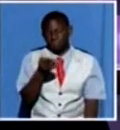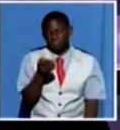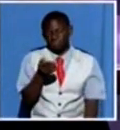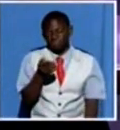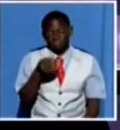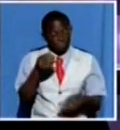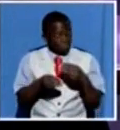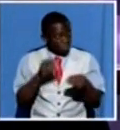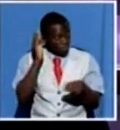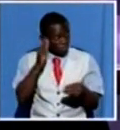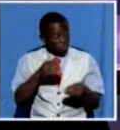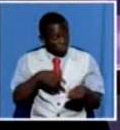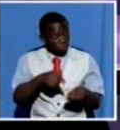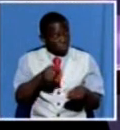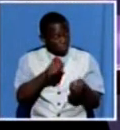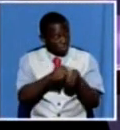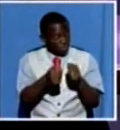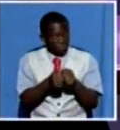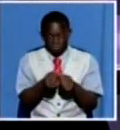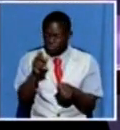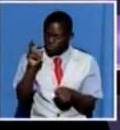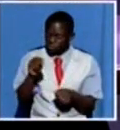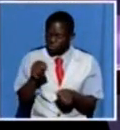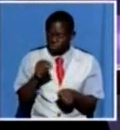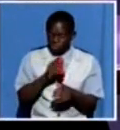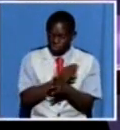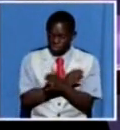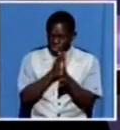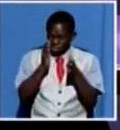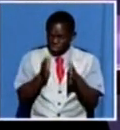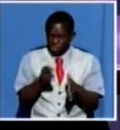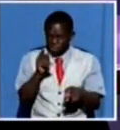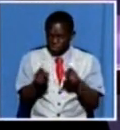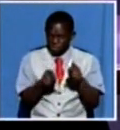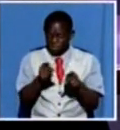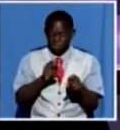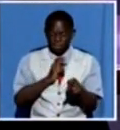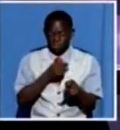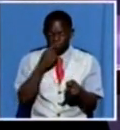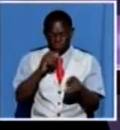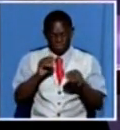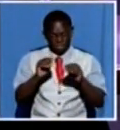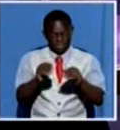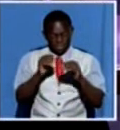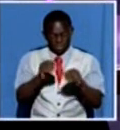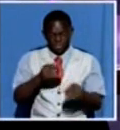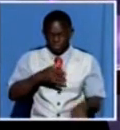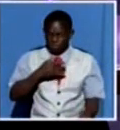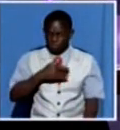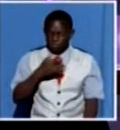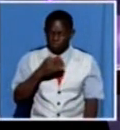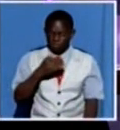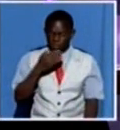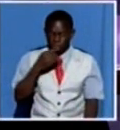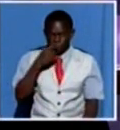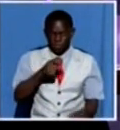of duty, a sense of patriotism on citizens that are propelling on false information. And those who are charged